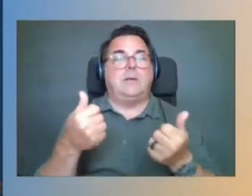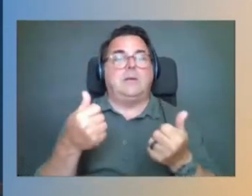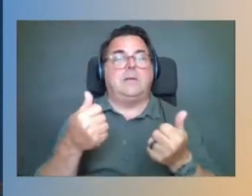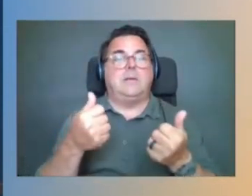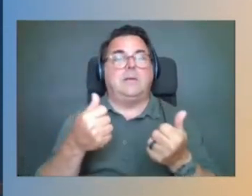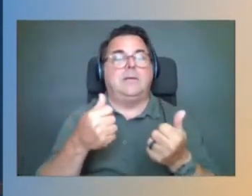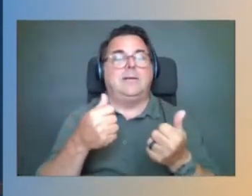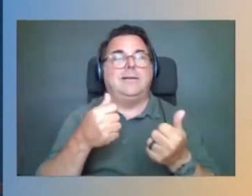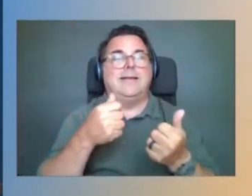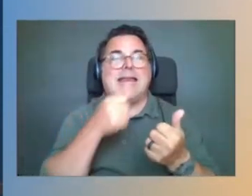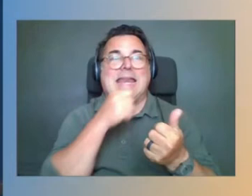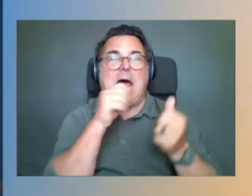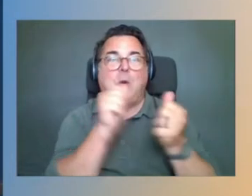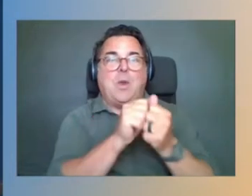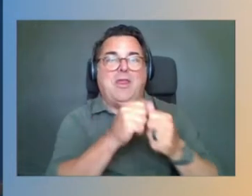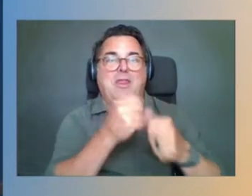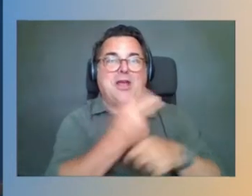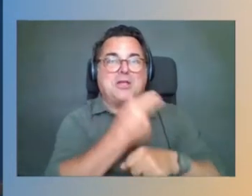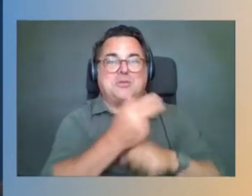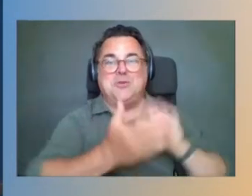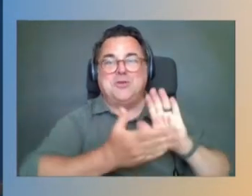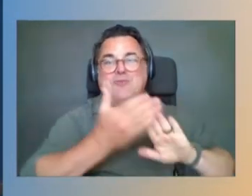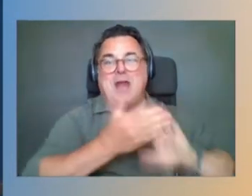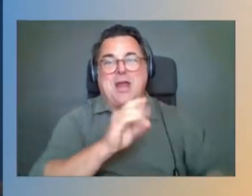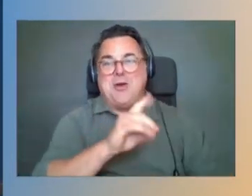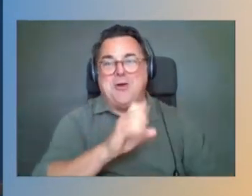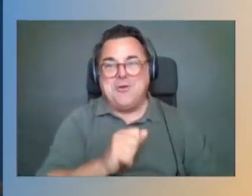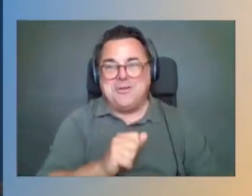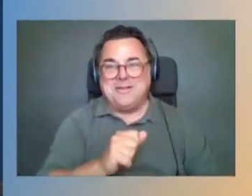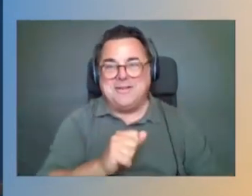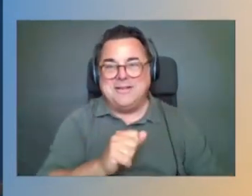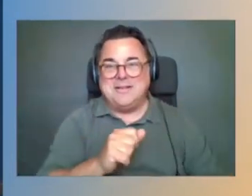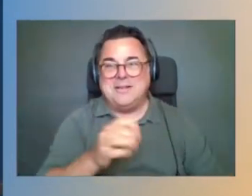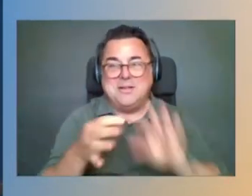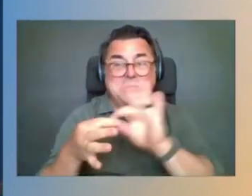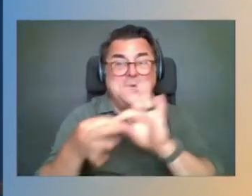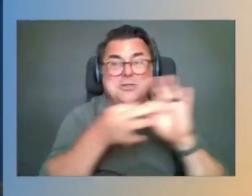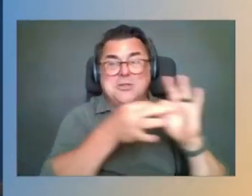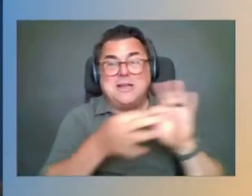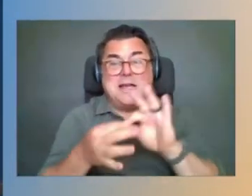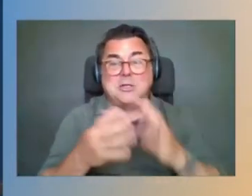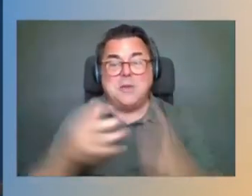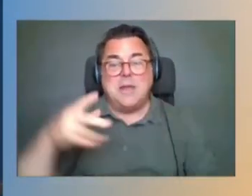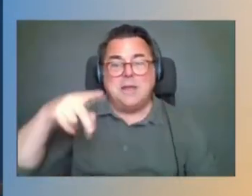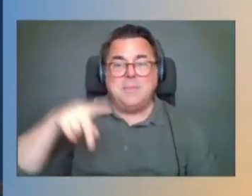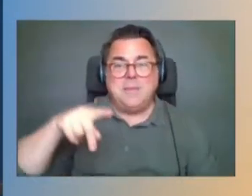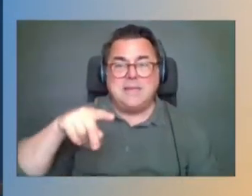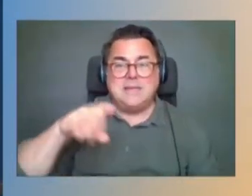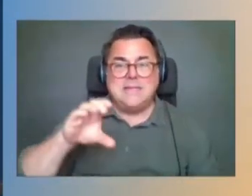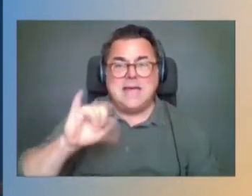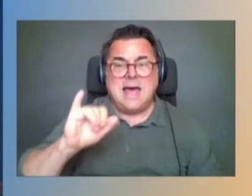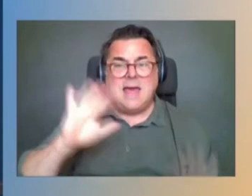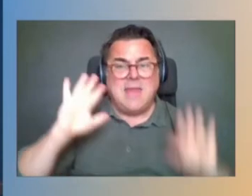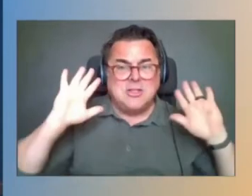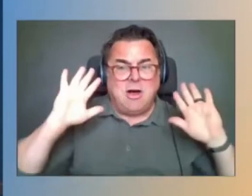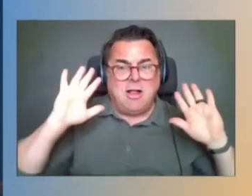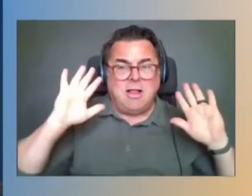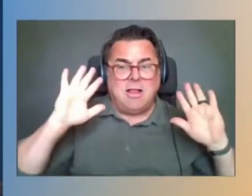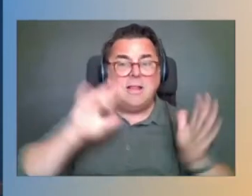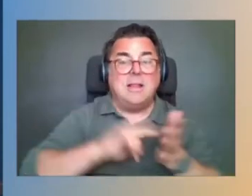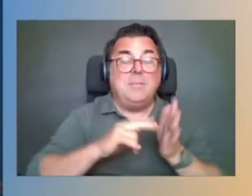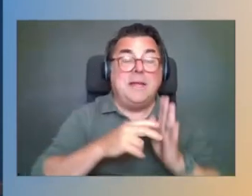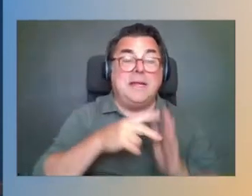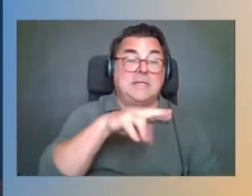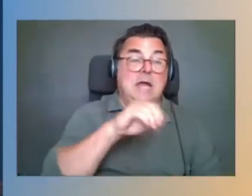running. And so the interface between them is just PCI. This actually gives the Nitro system a